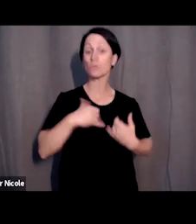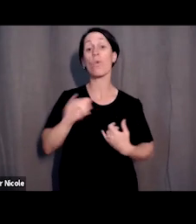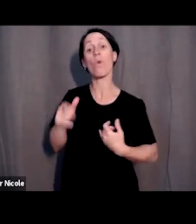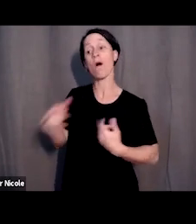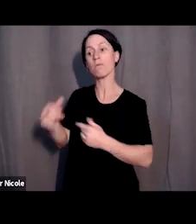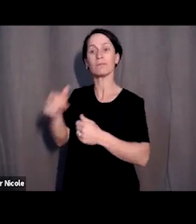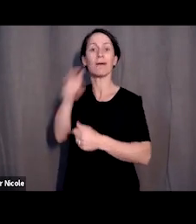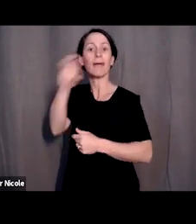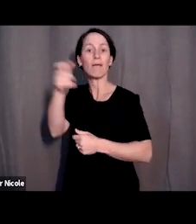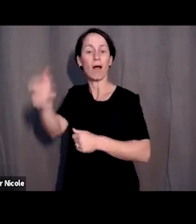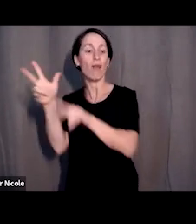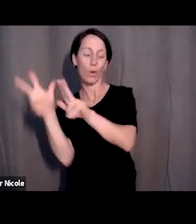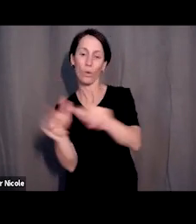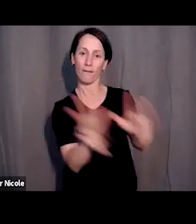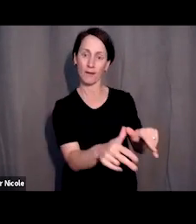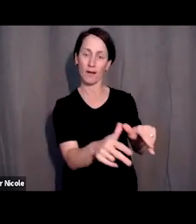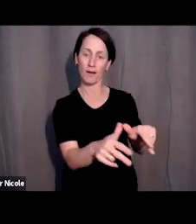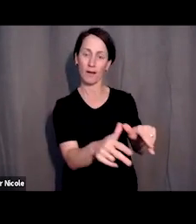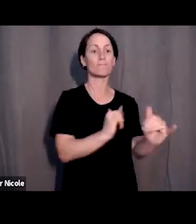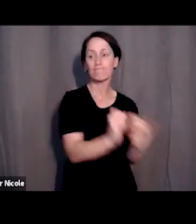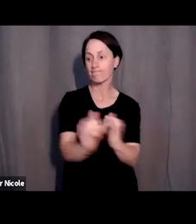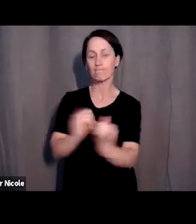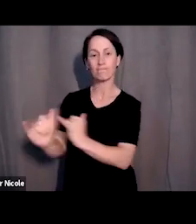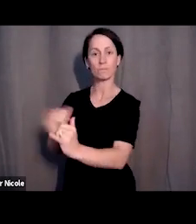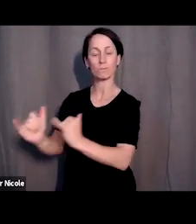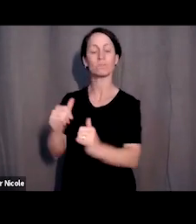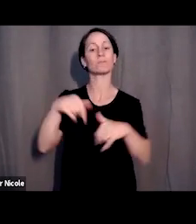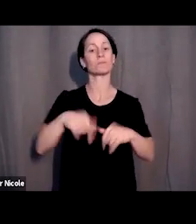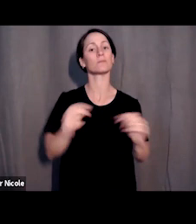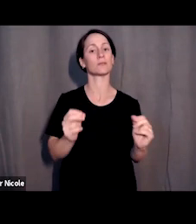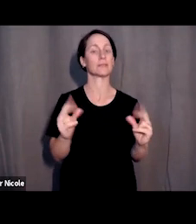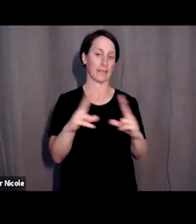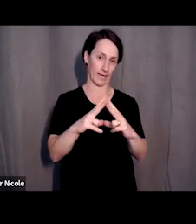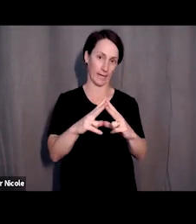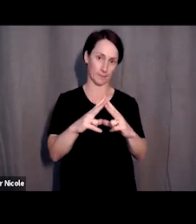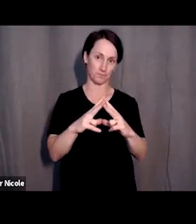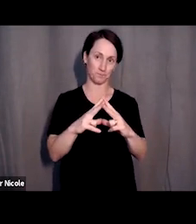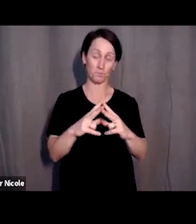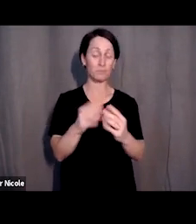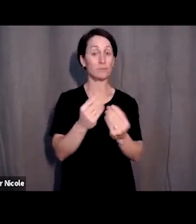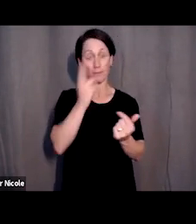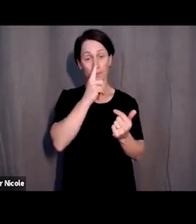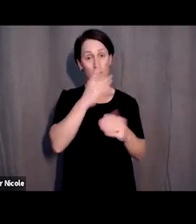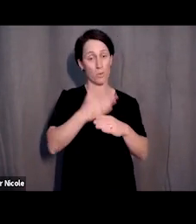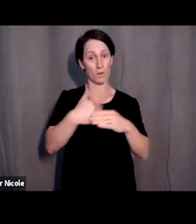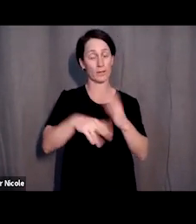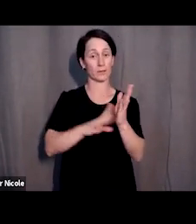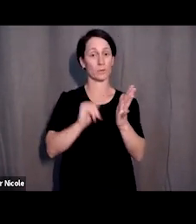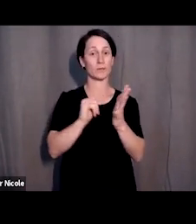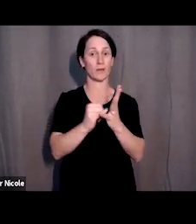and also quite a few of the people on the research team that work in New South Wales Health work in that